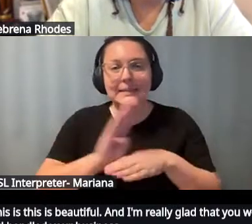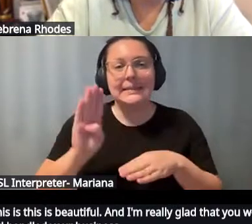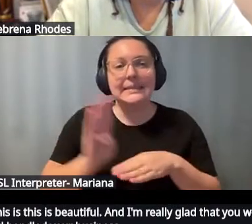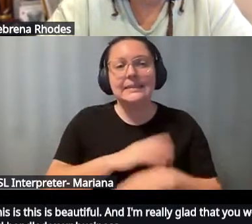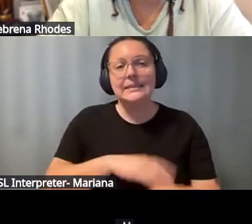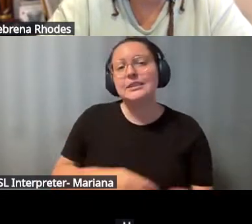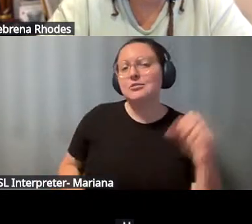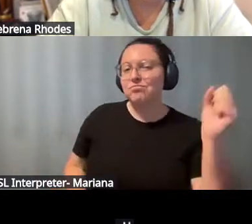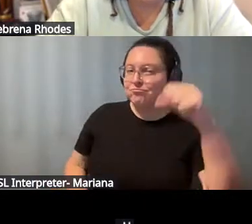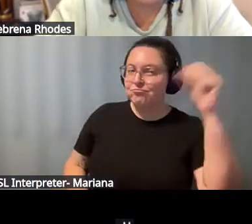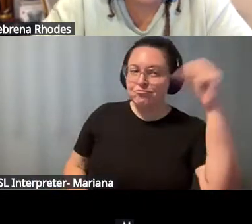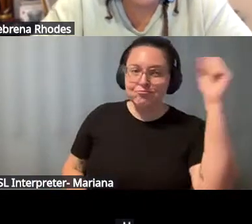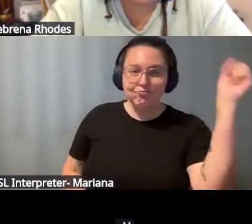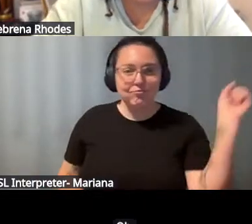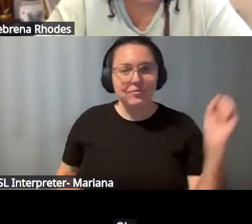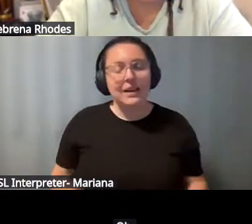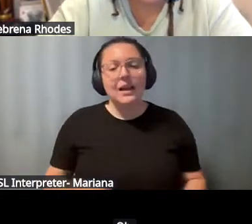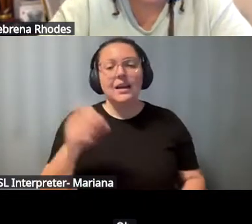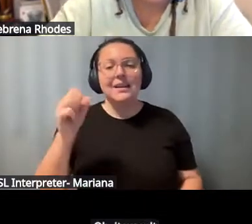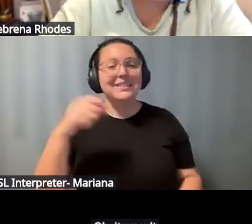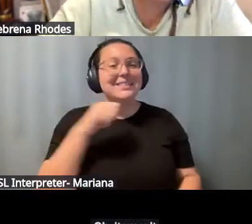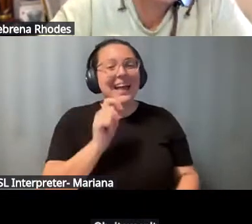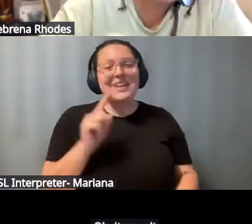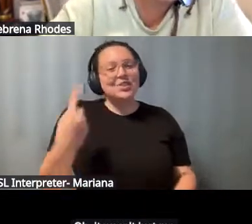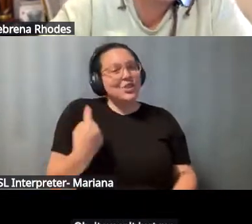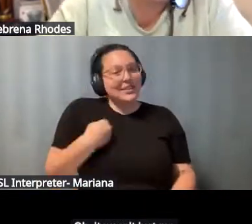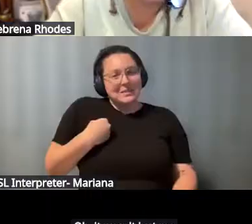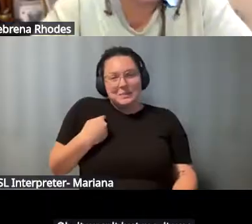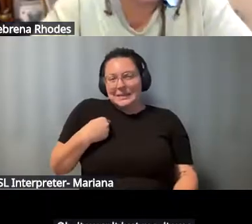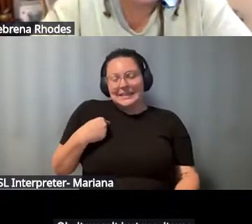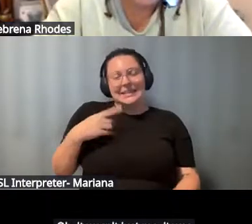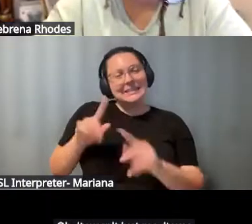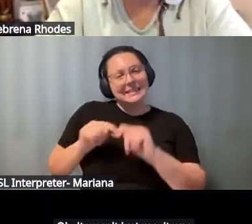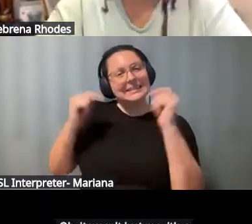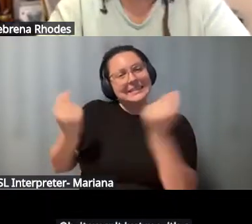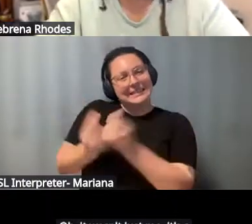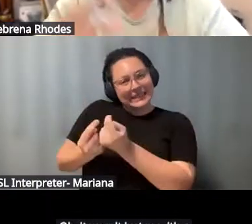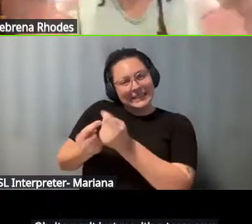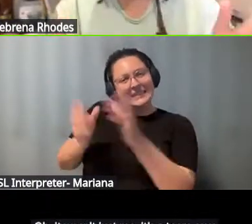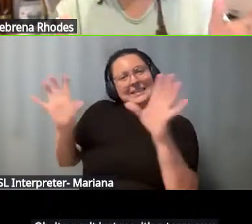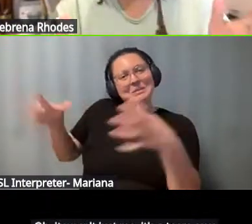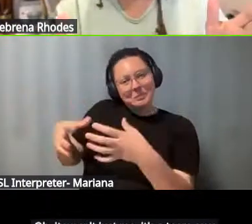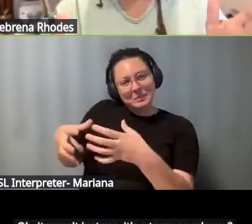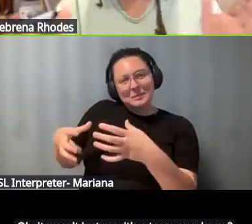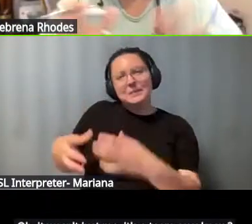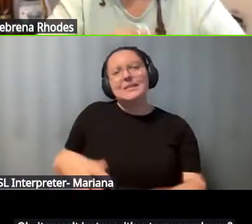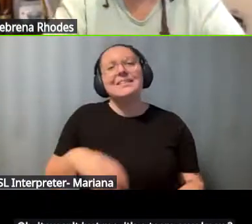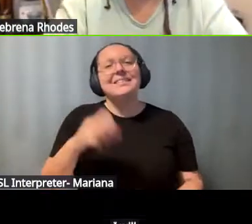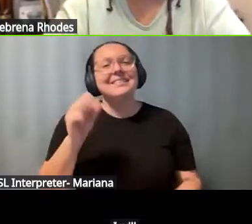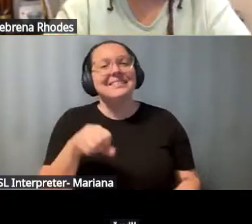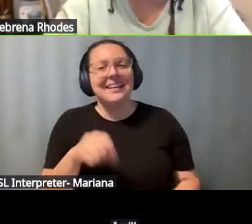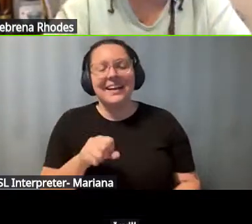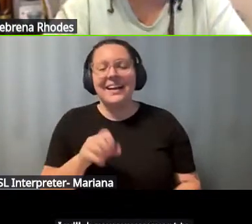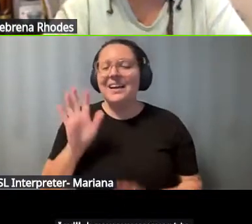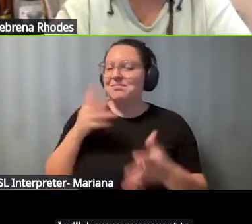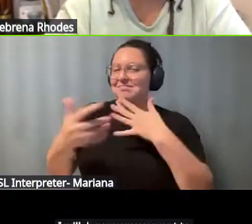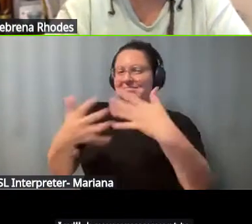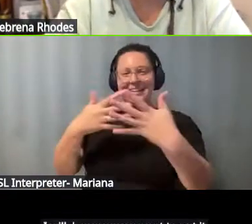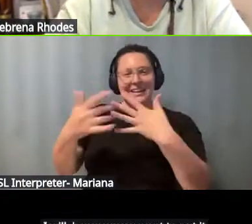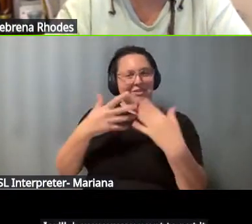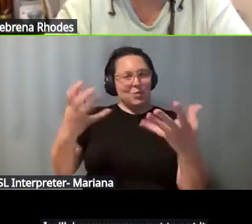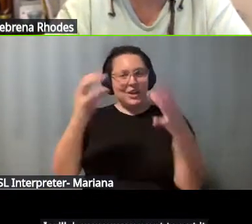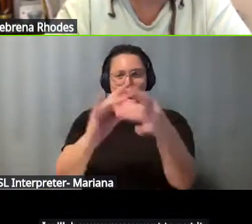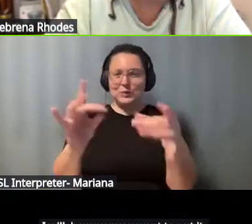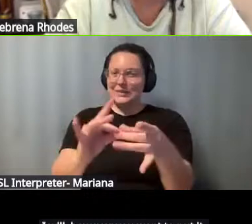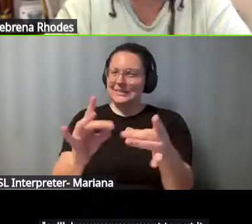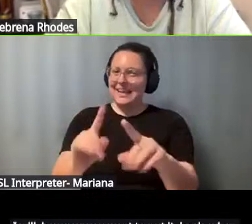Mhm. it wasn't just me. It's a team, you know. I Um, will, however you want to put it. Look,